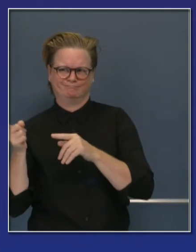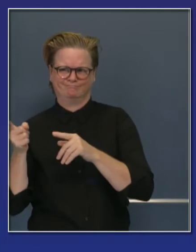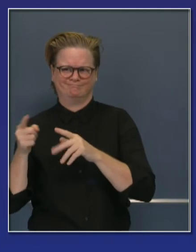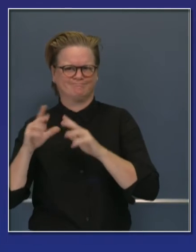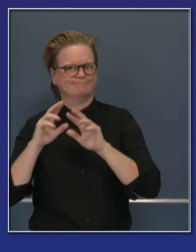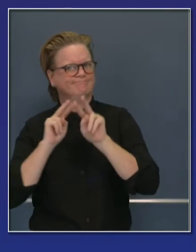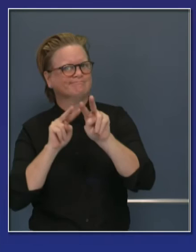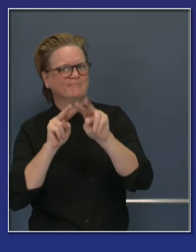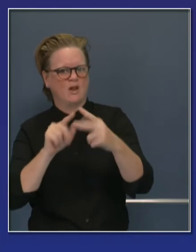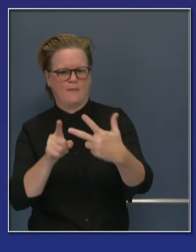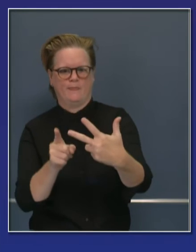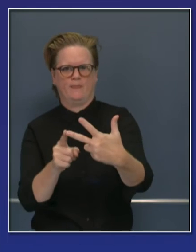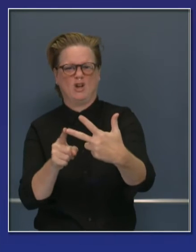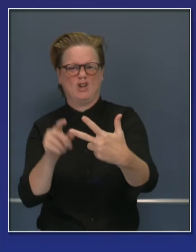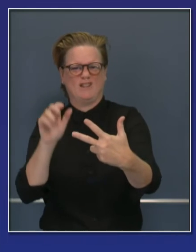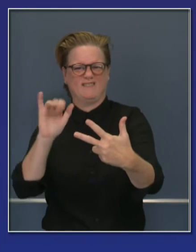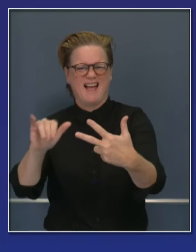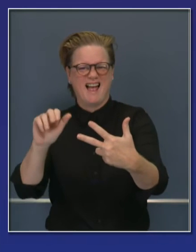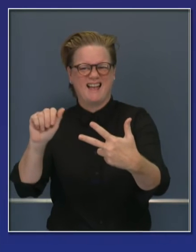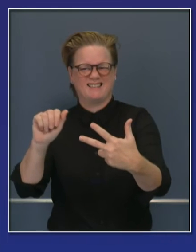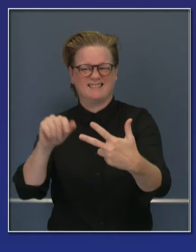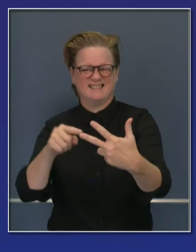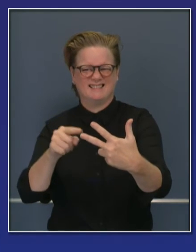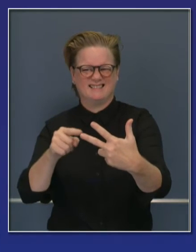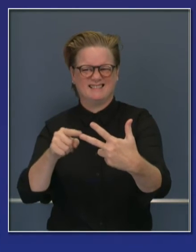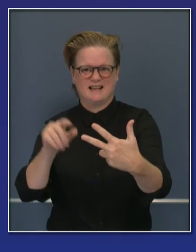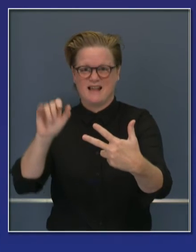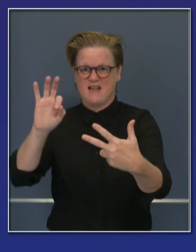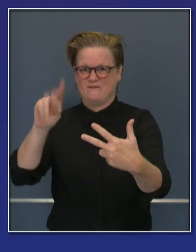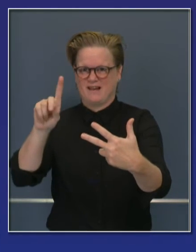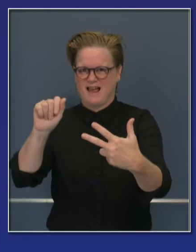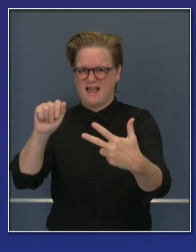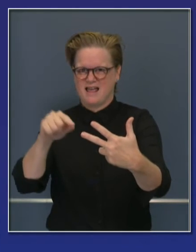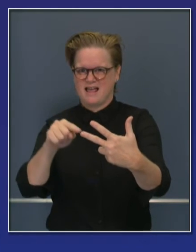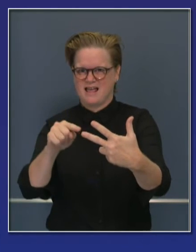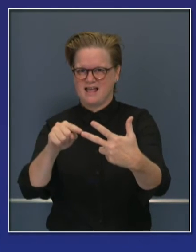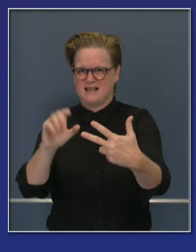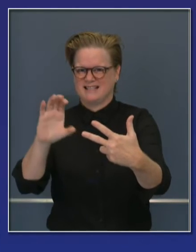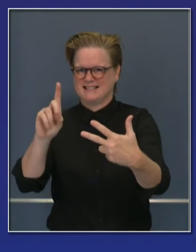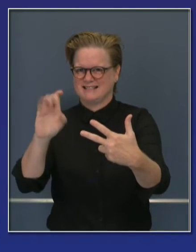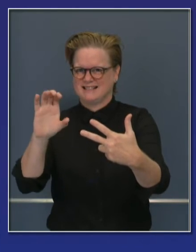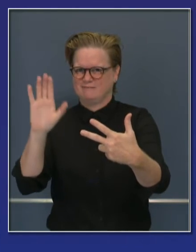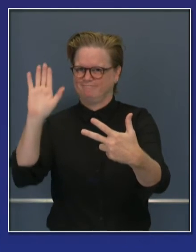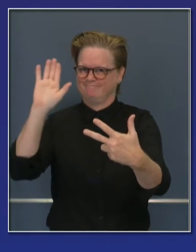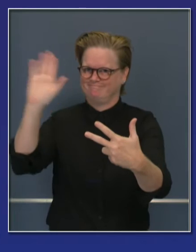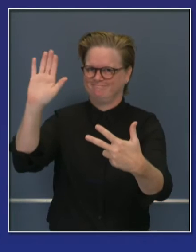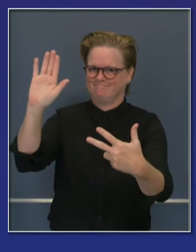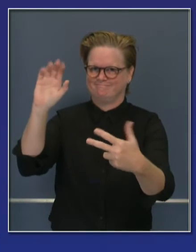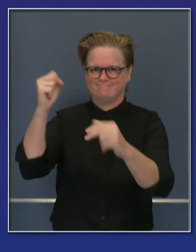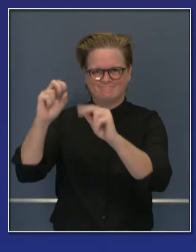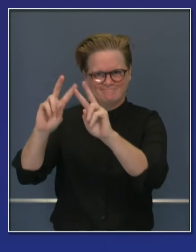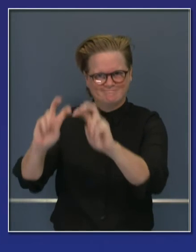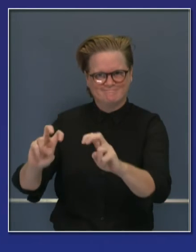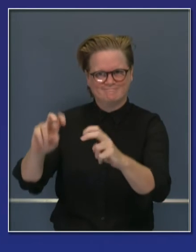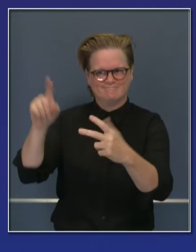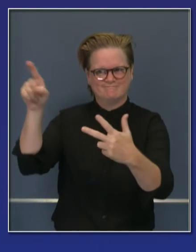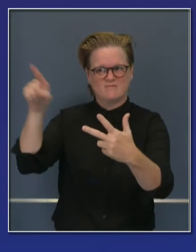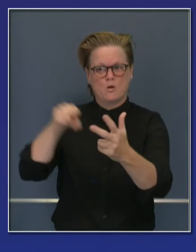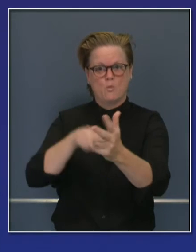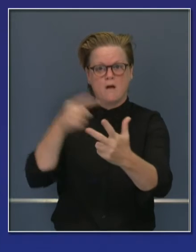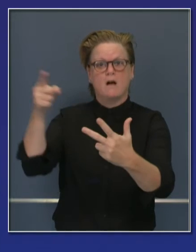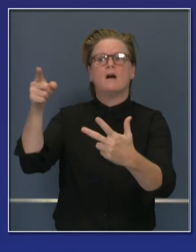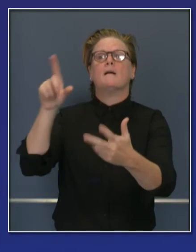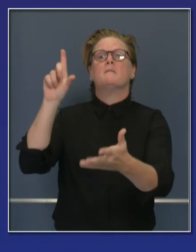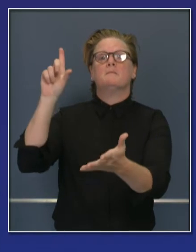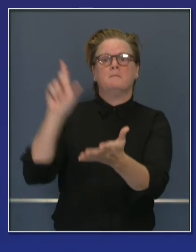when the FDA and the CDC receives that information. And we will expedite that review within 24 hours to